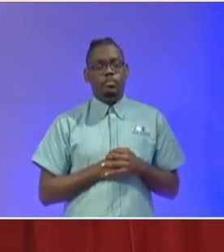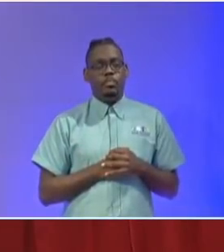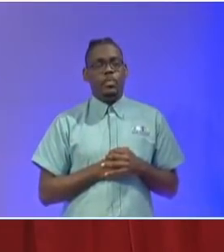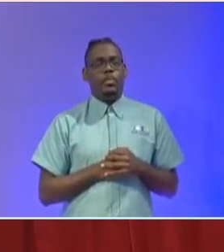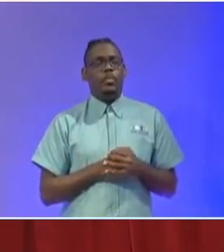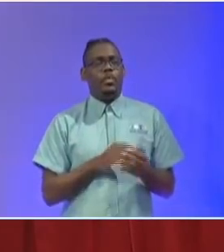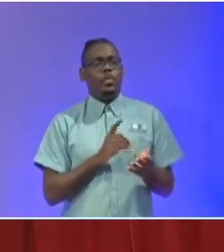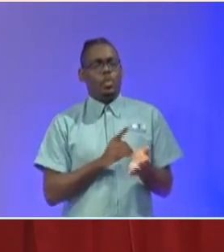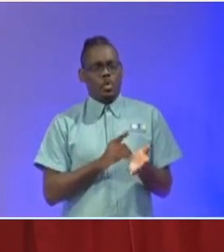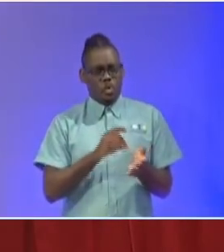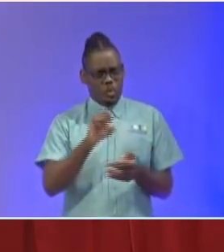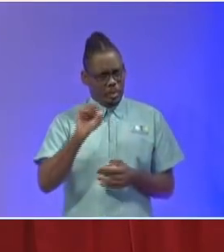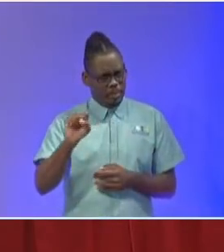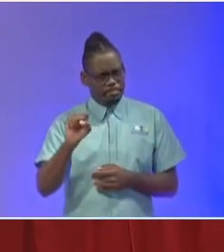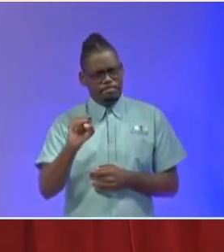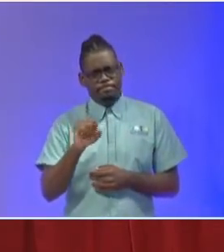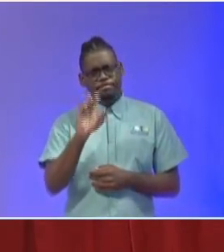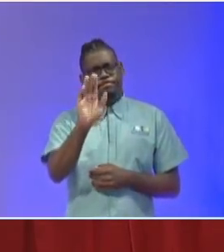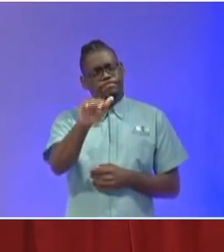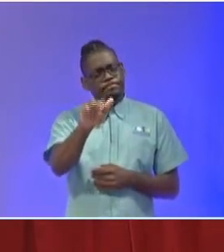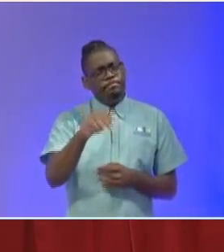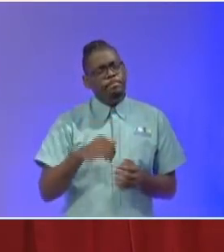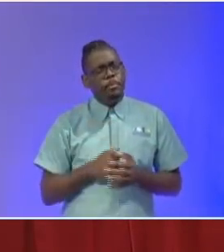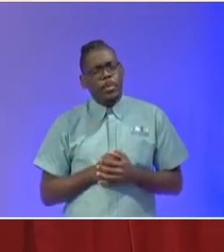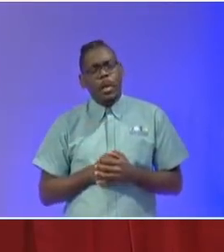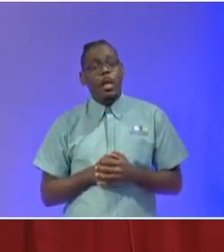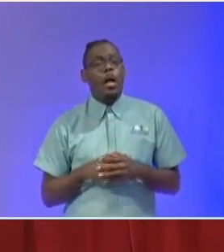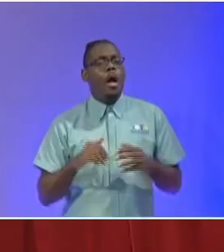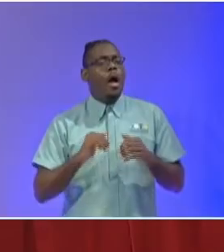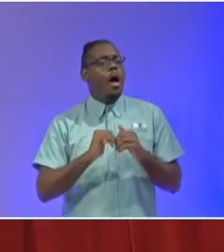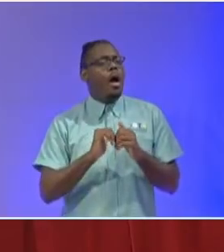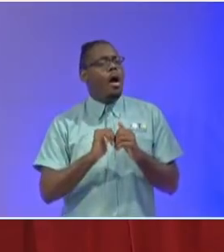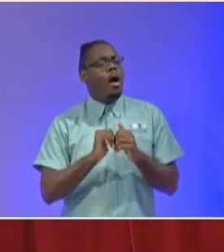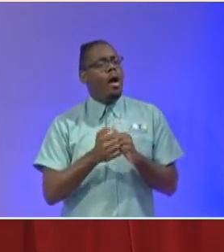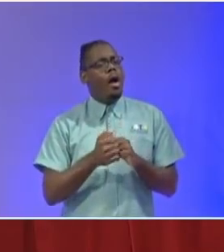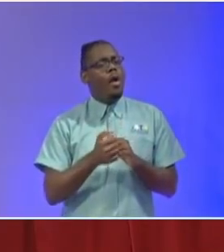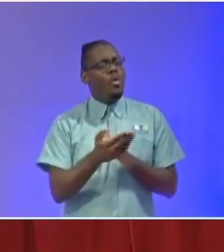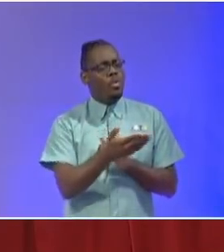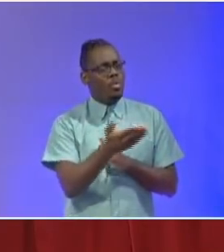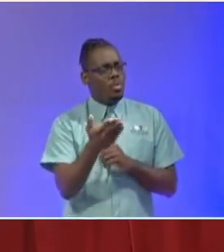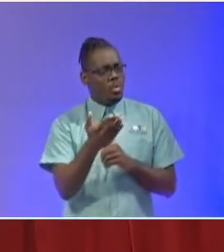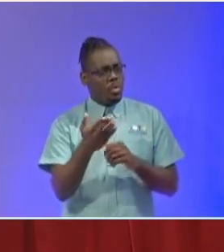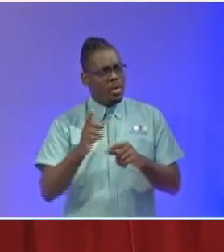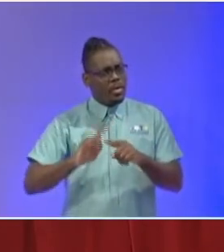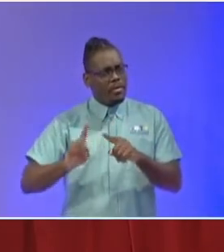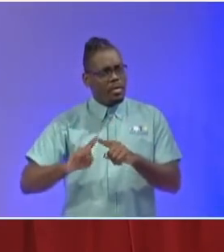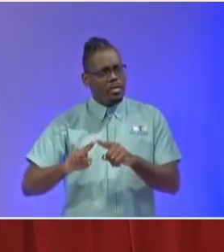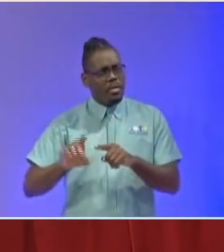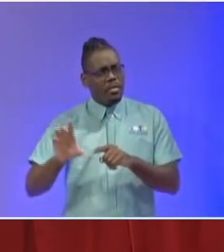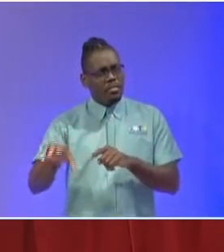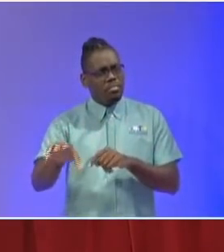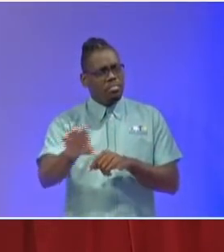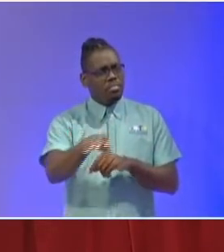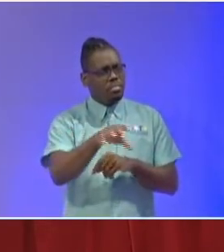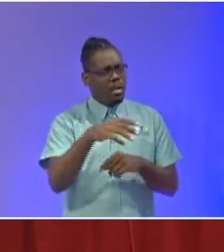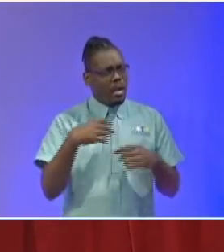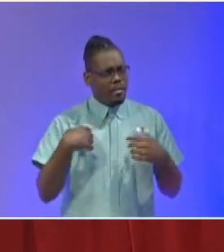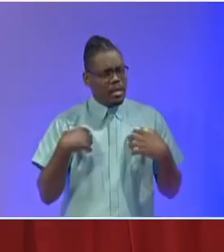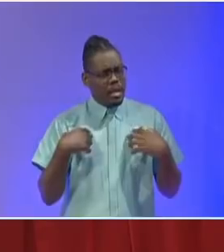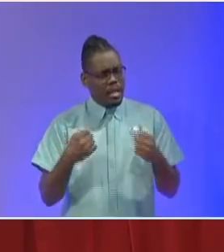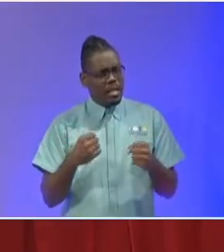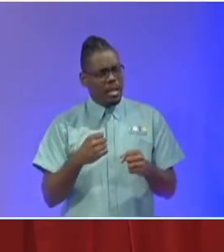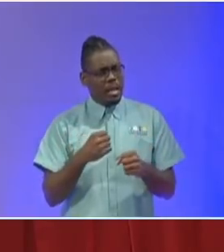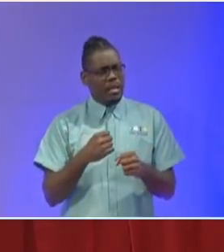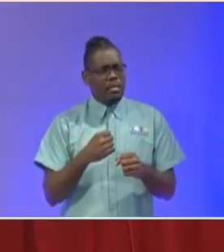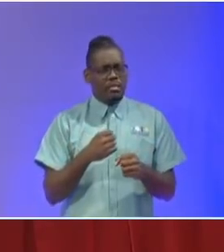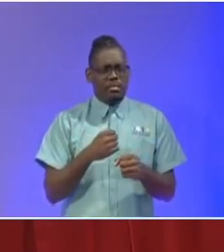RHAs dealing with delivery complications in a COVID-19 setting? And the second thing is with protocols